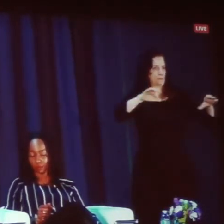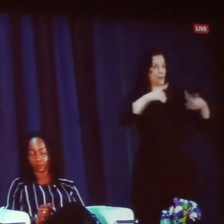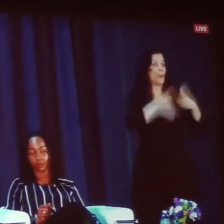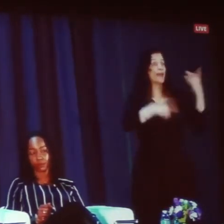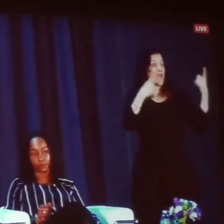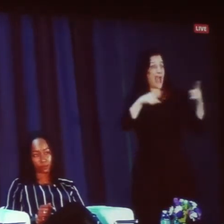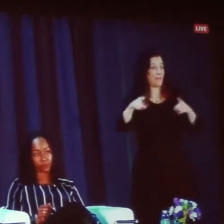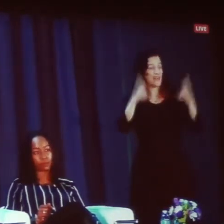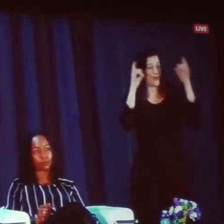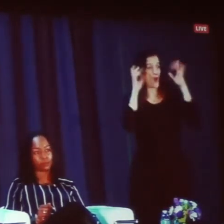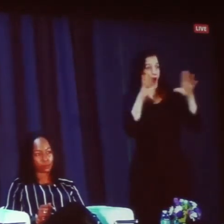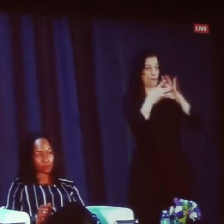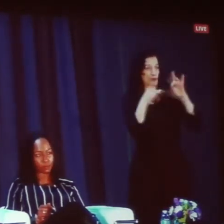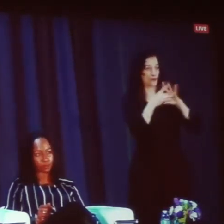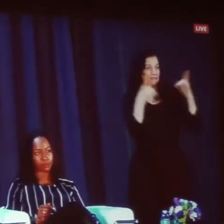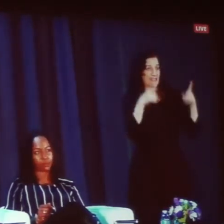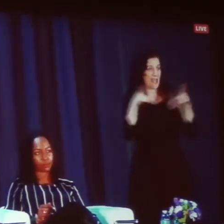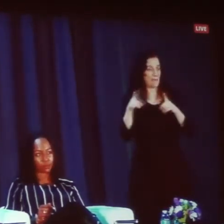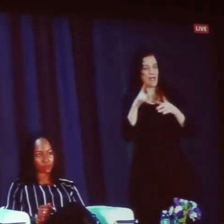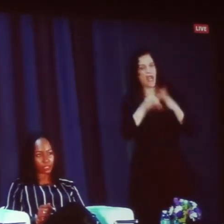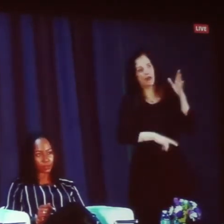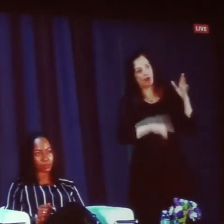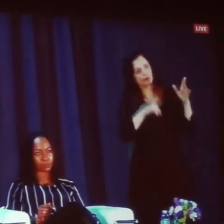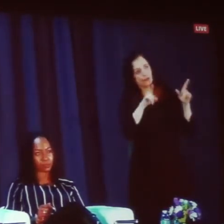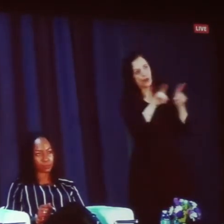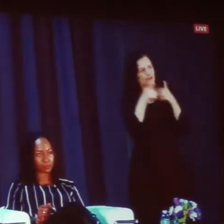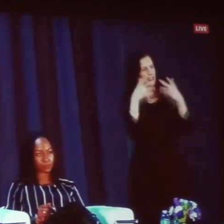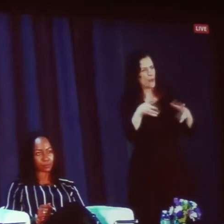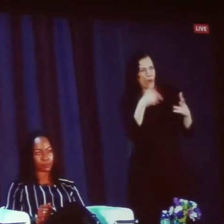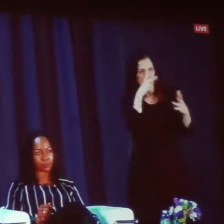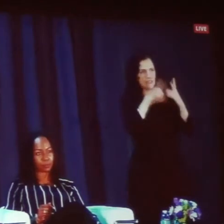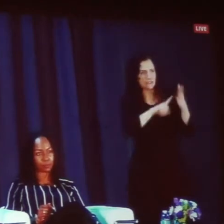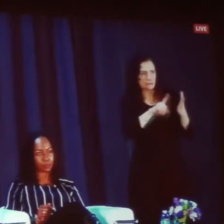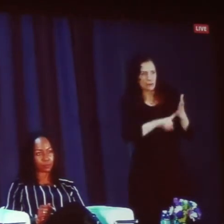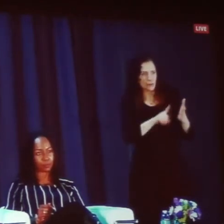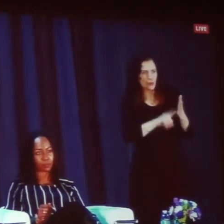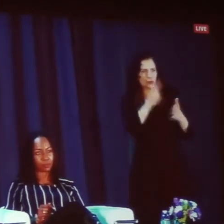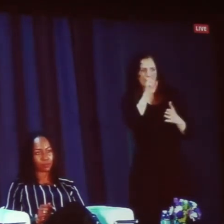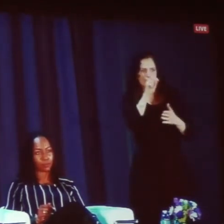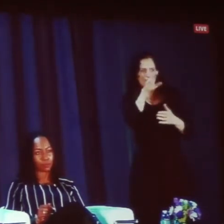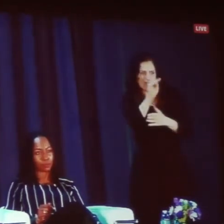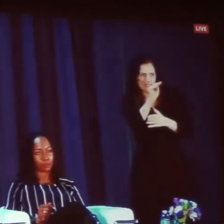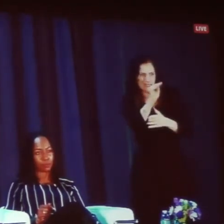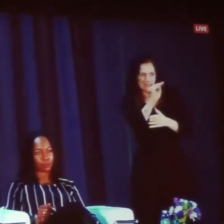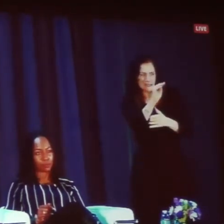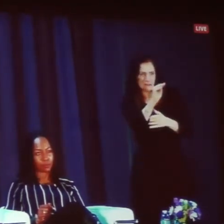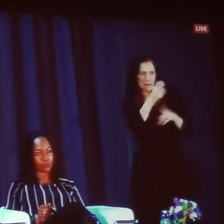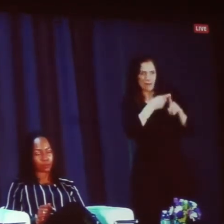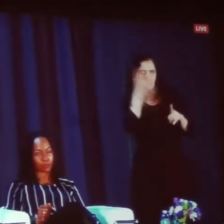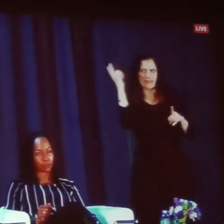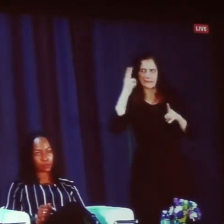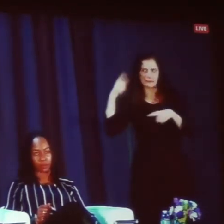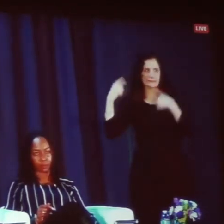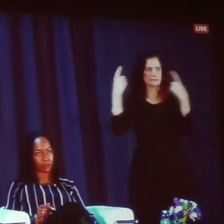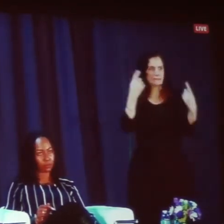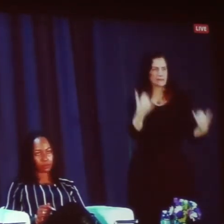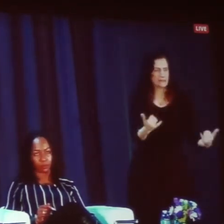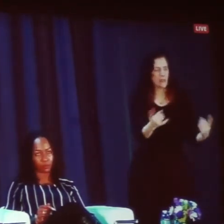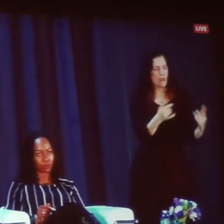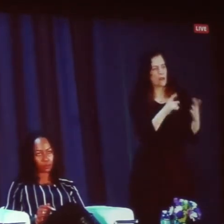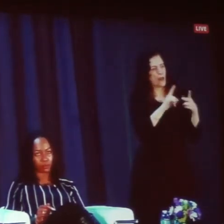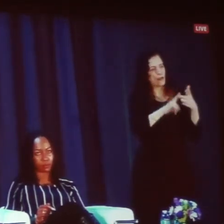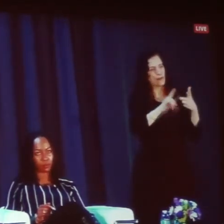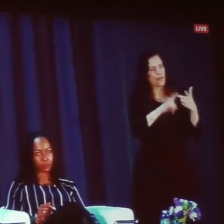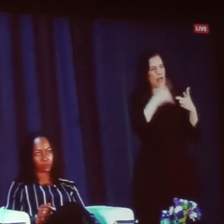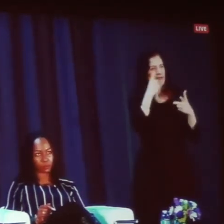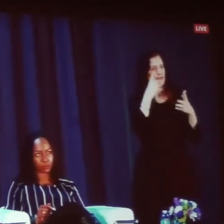awful present of what race and racism means. And three, I think want a quick answer to how we get